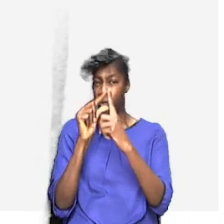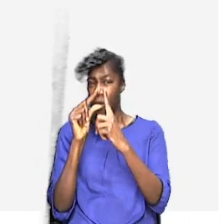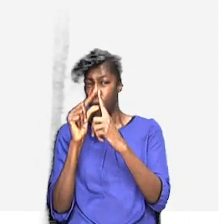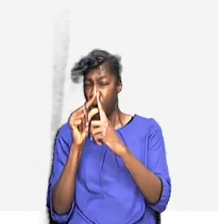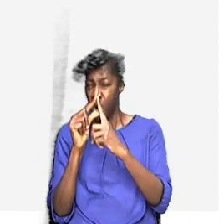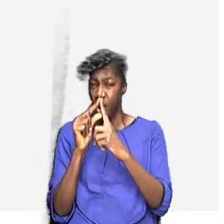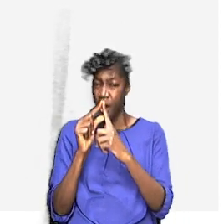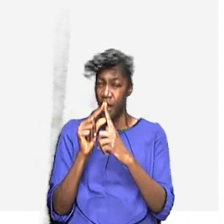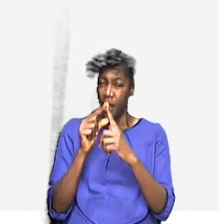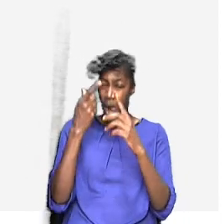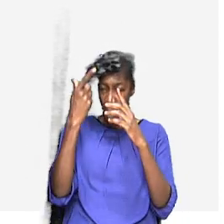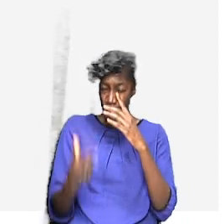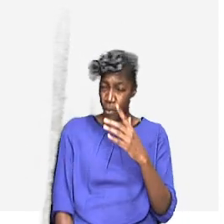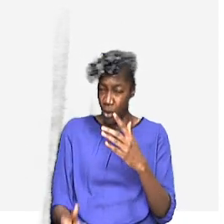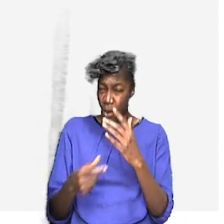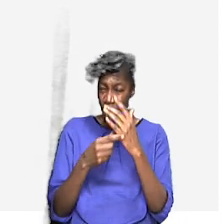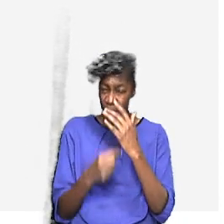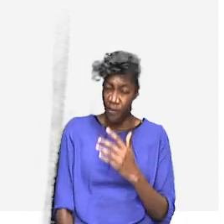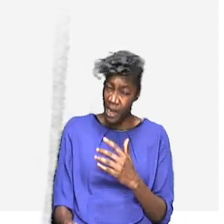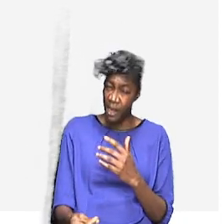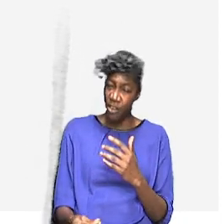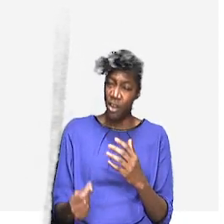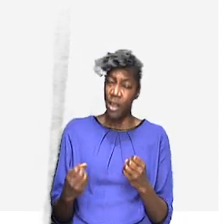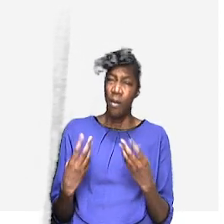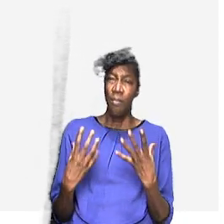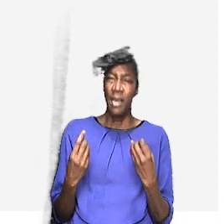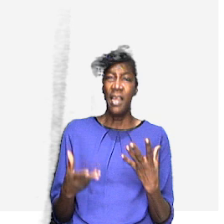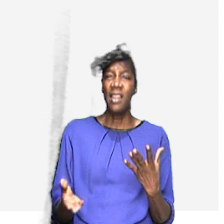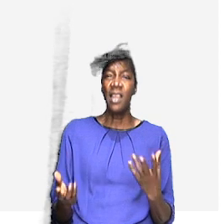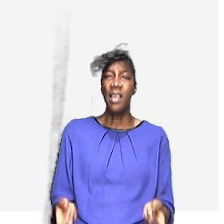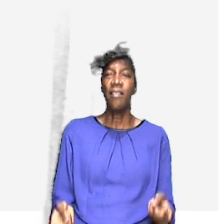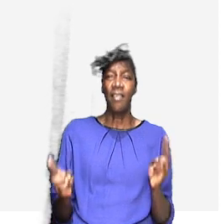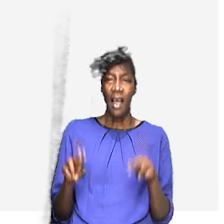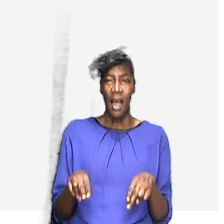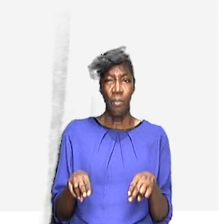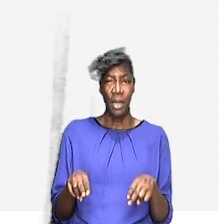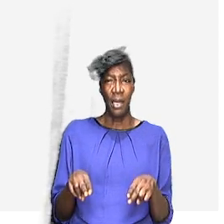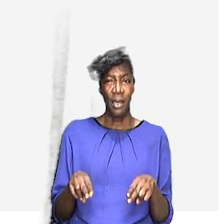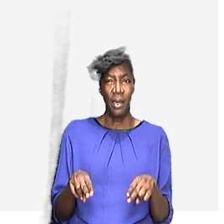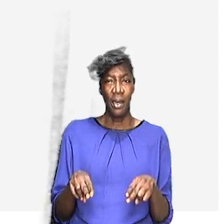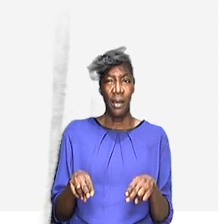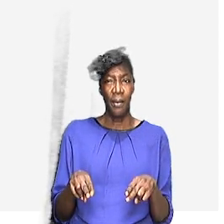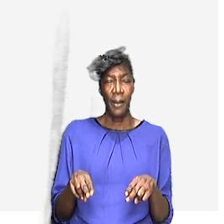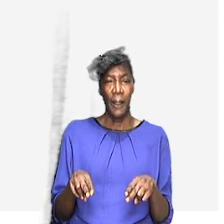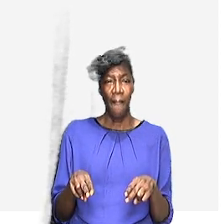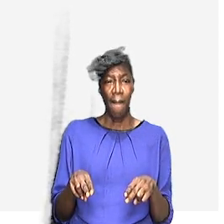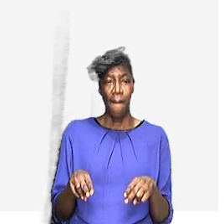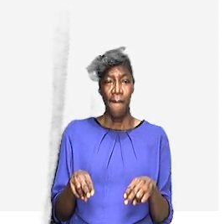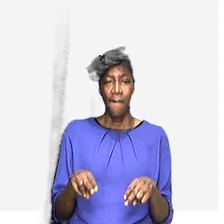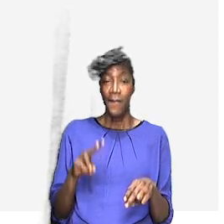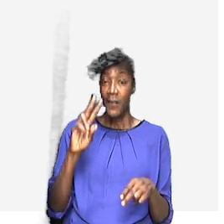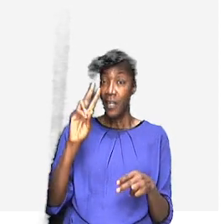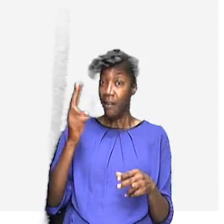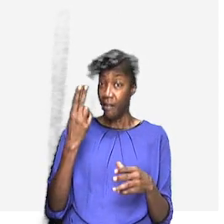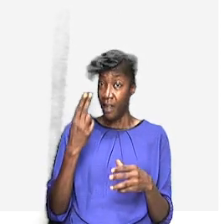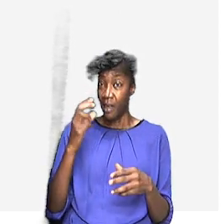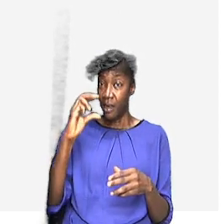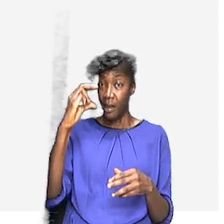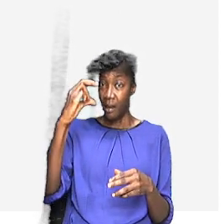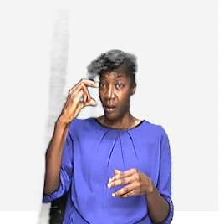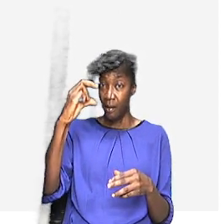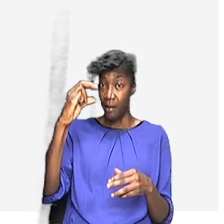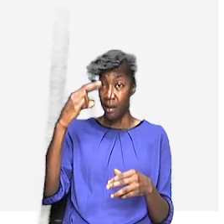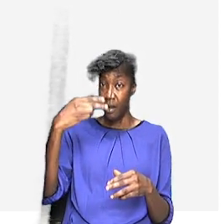of the flesh, a couple of things happen. We see that in the case of 2 Chronicles chapter